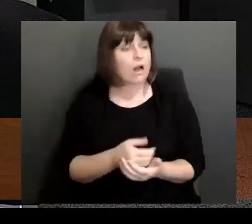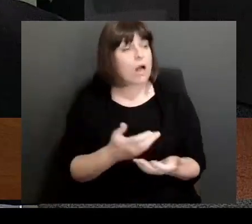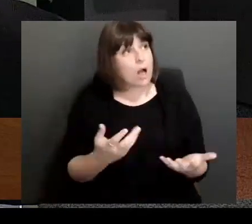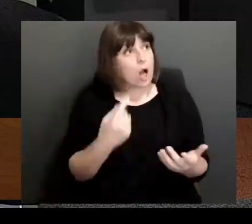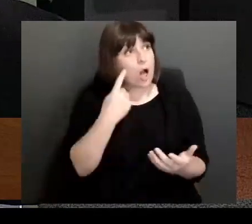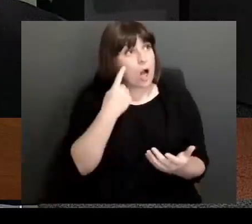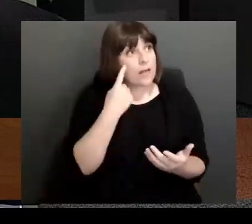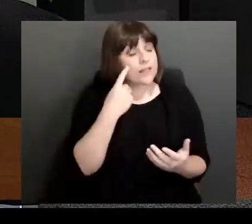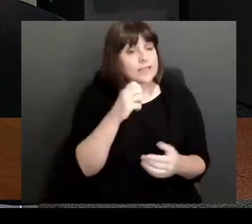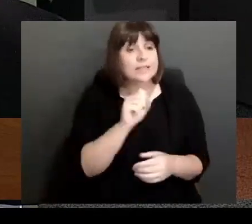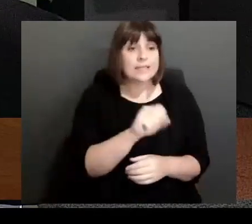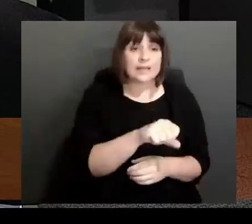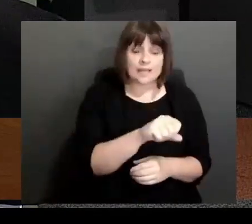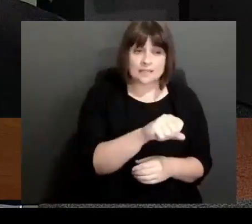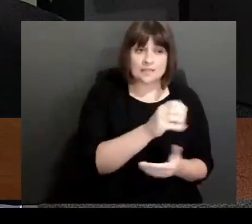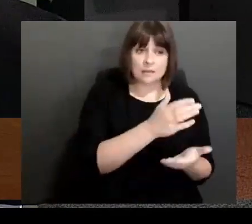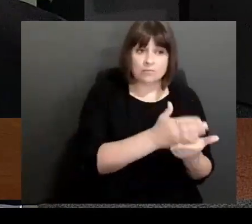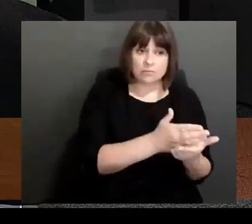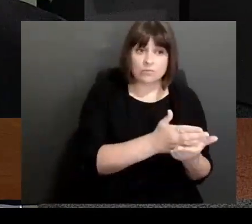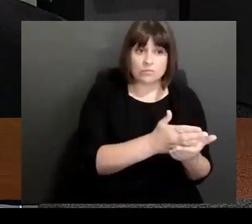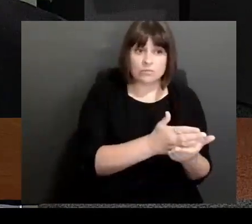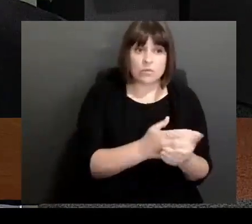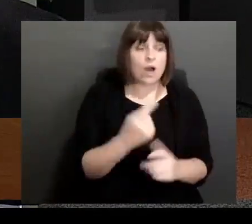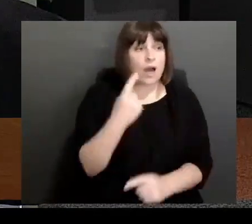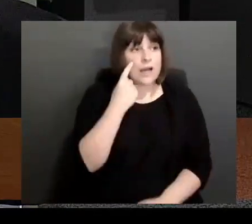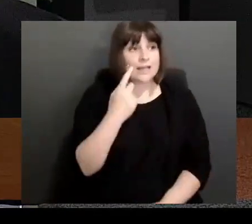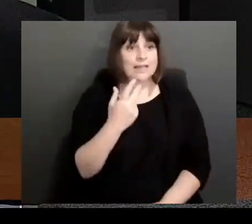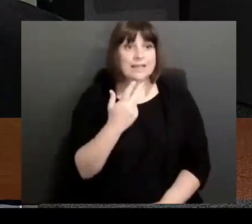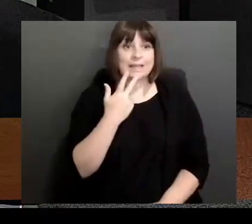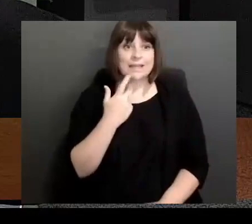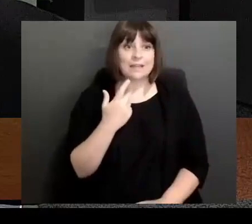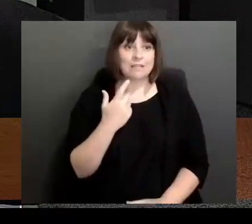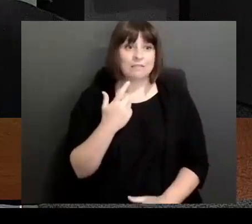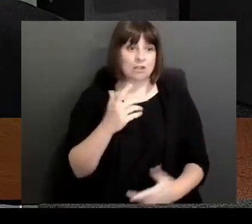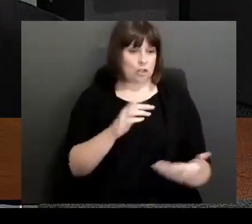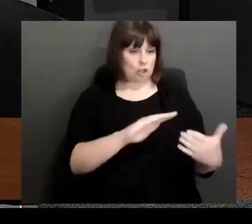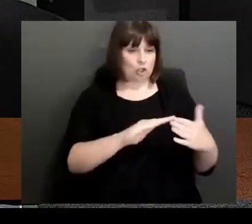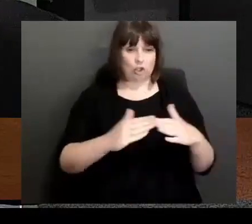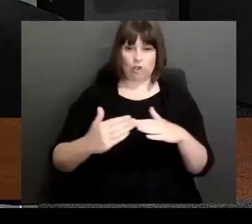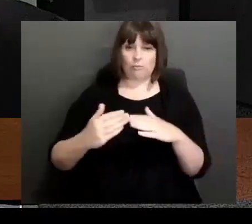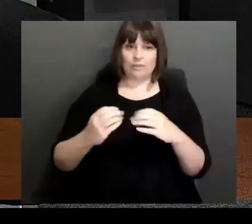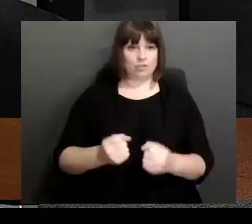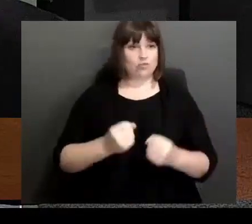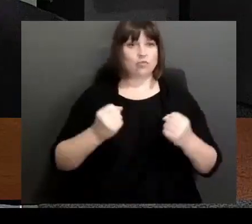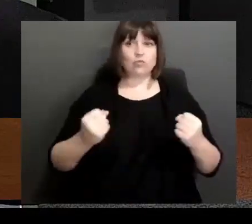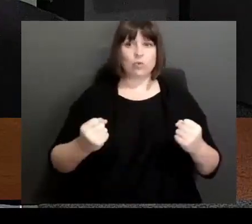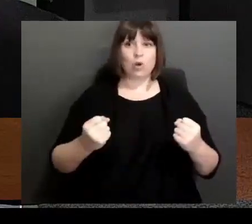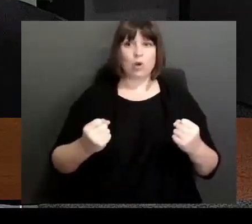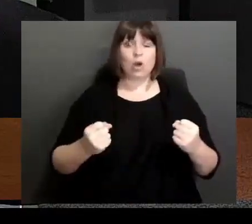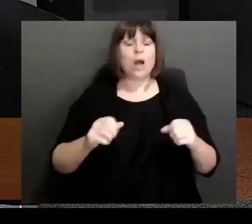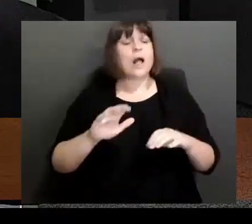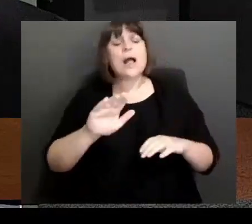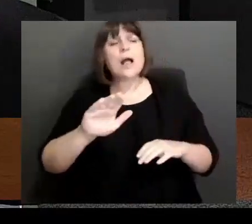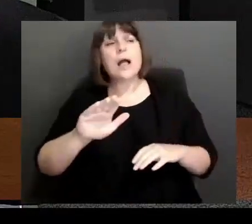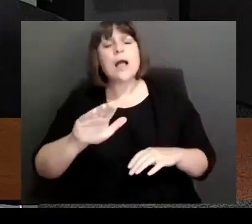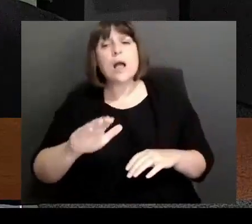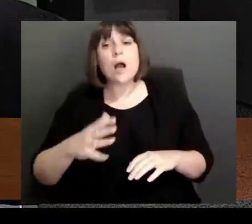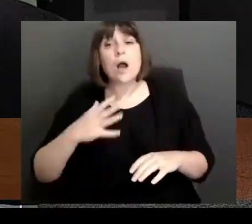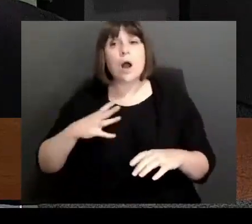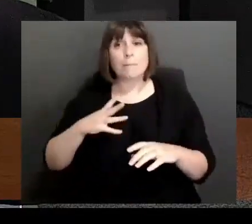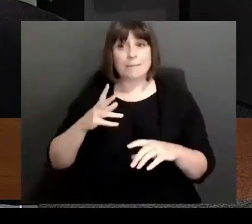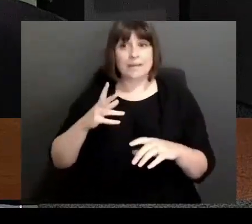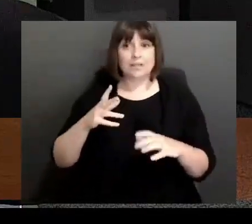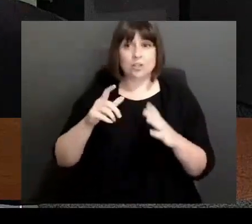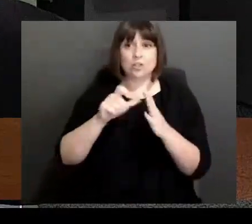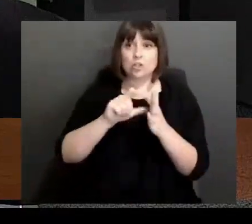I think that, absolutely, because I think when we have a healthy community or everyone. I mean more the launch of the documents themselves and